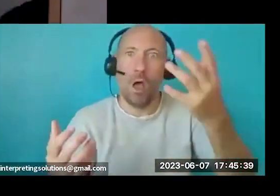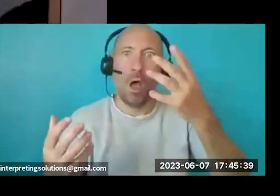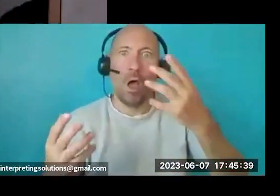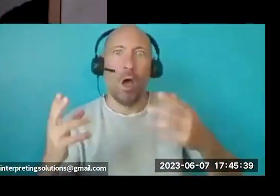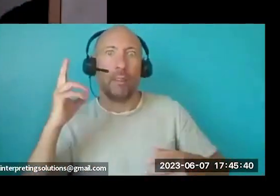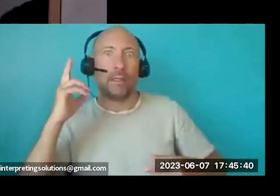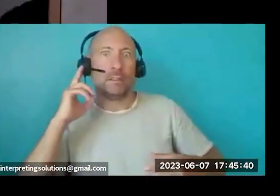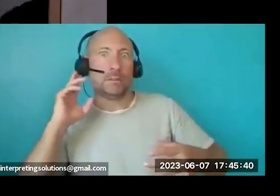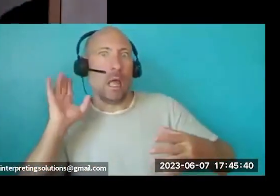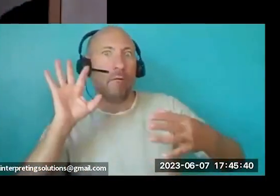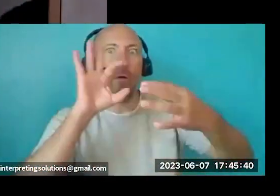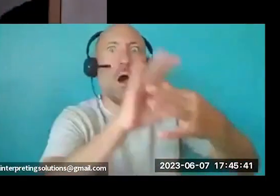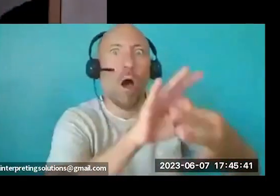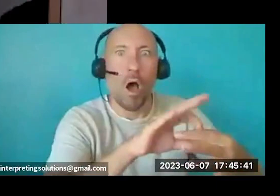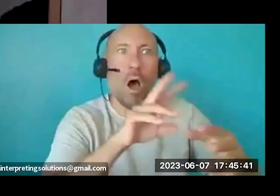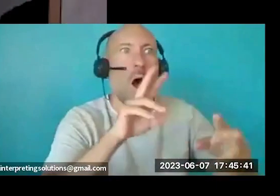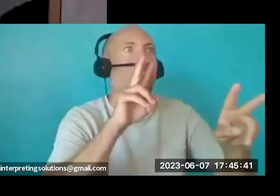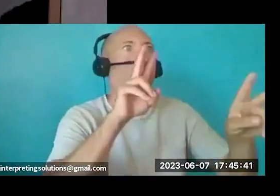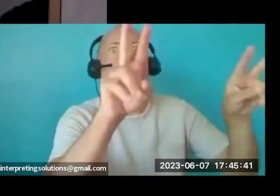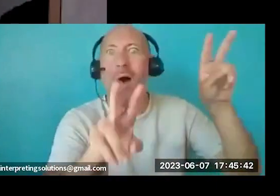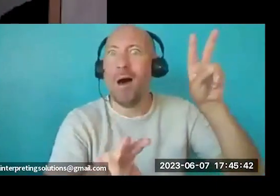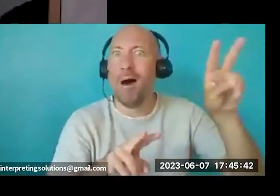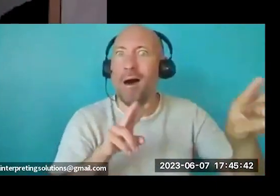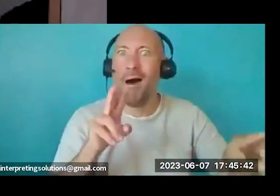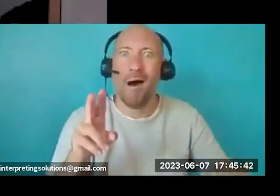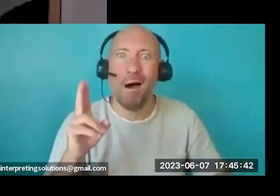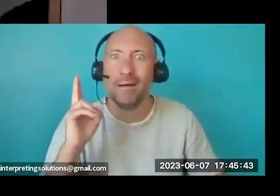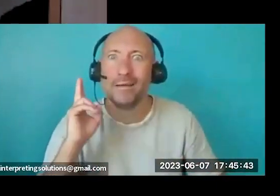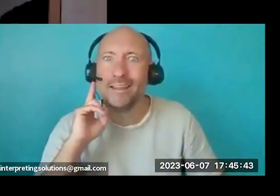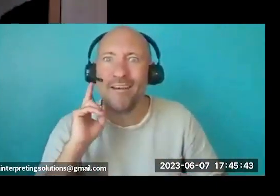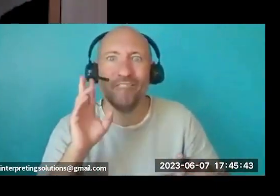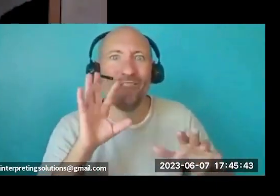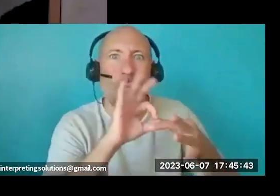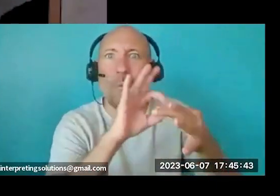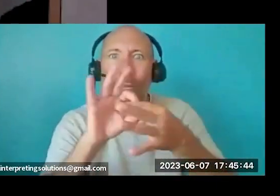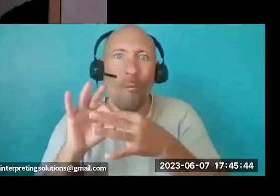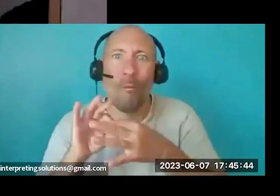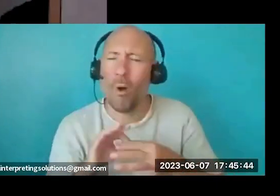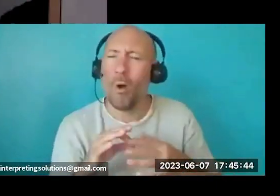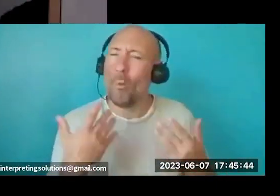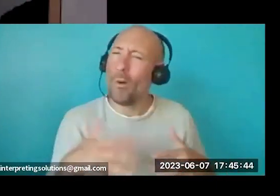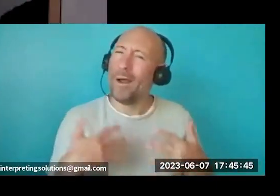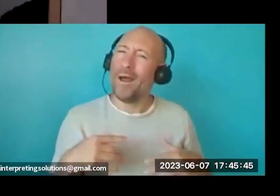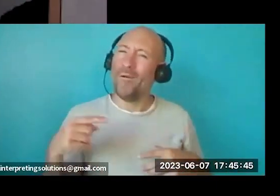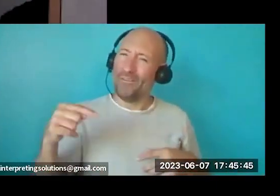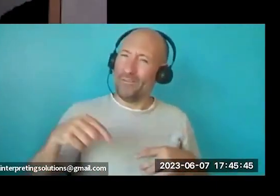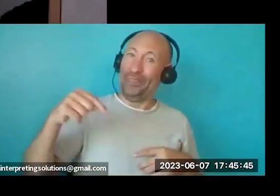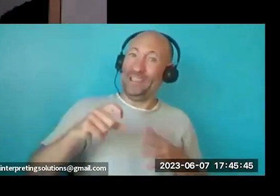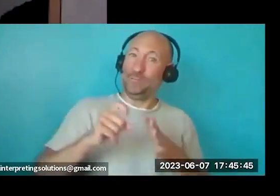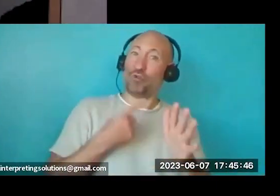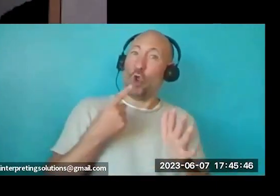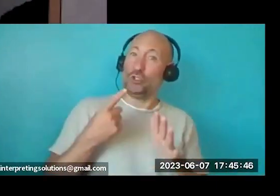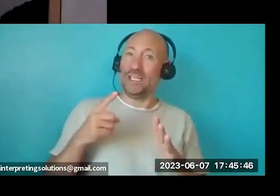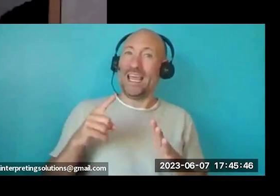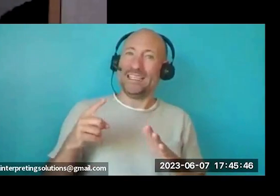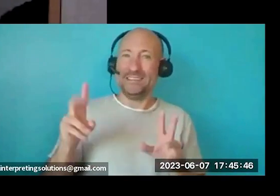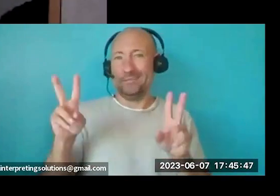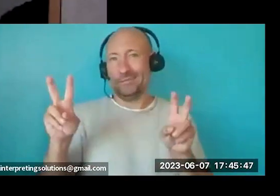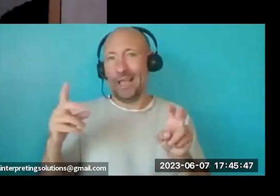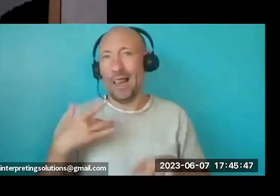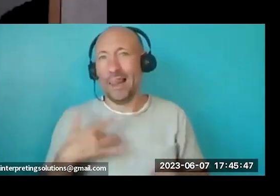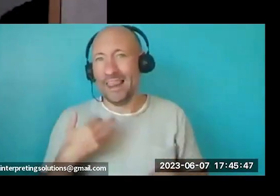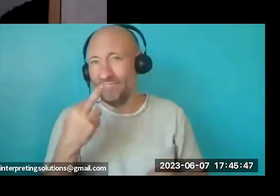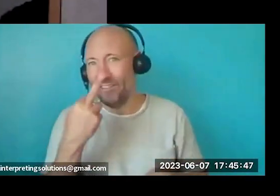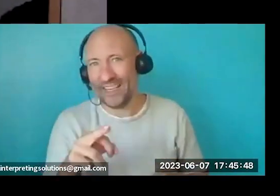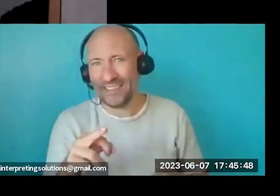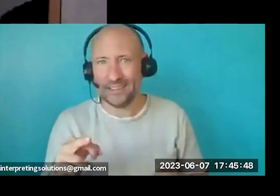deaf audiences as well. So it's been a huge learning curve, Lived Fiction, but I think for Stopgap